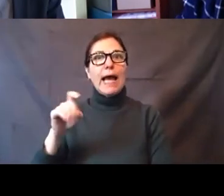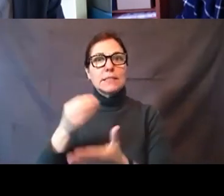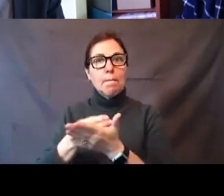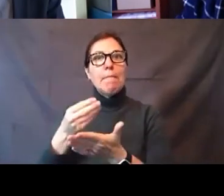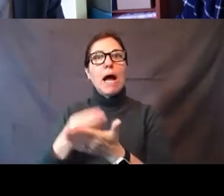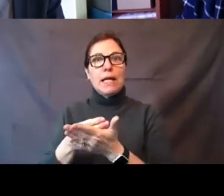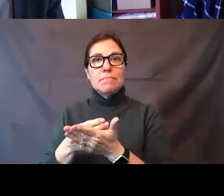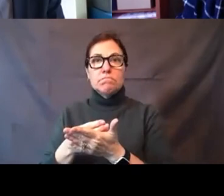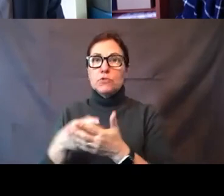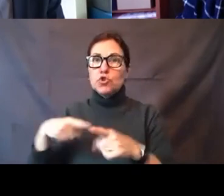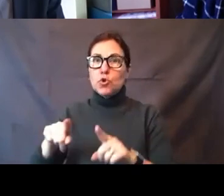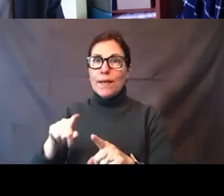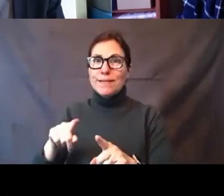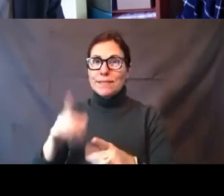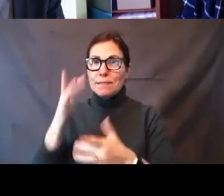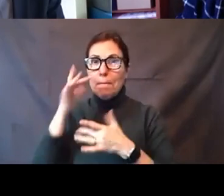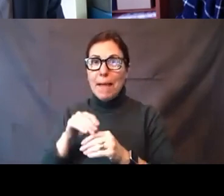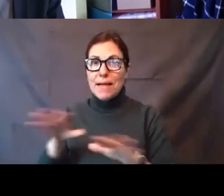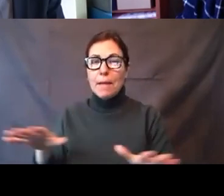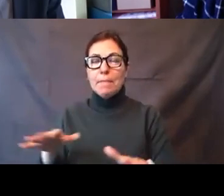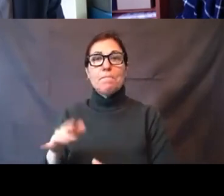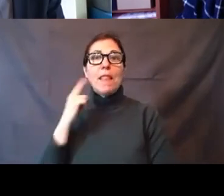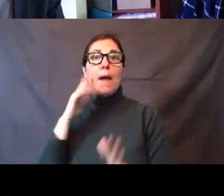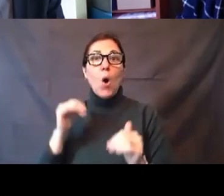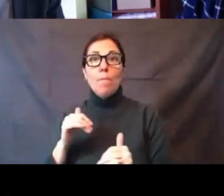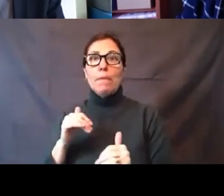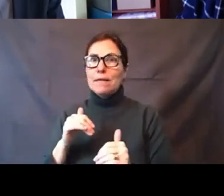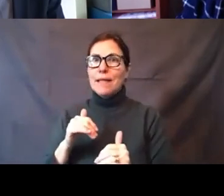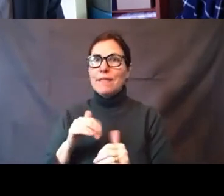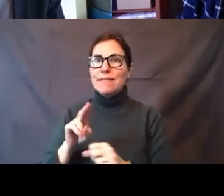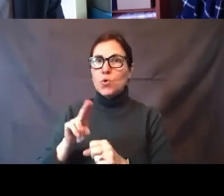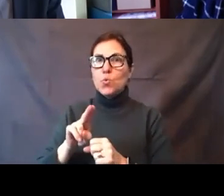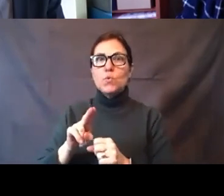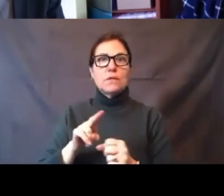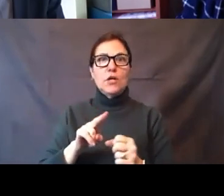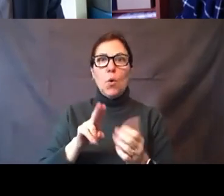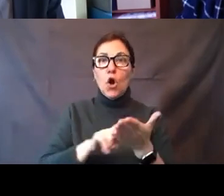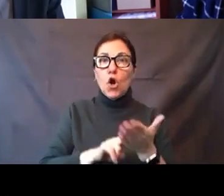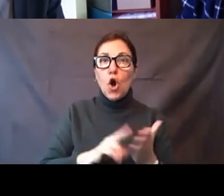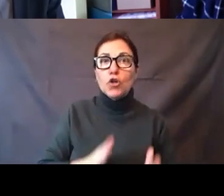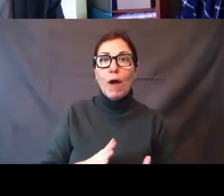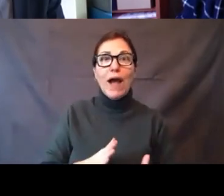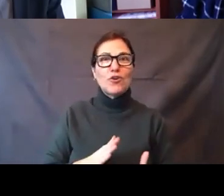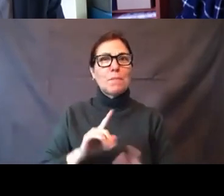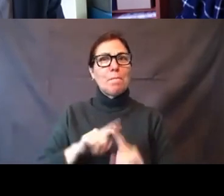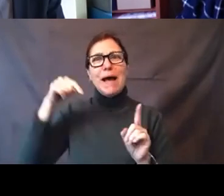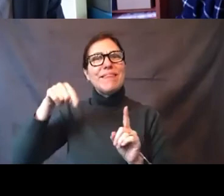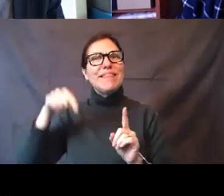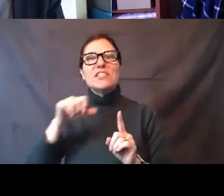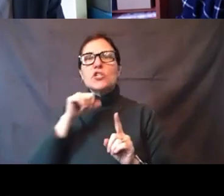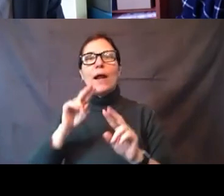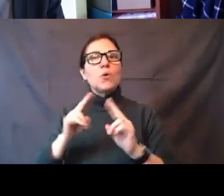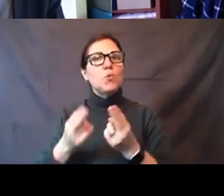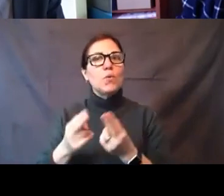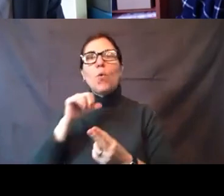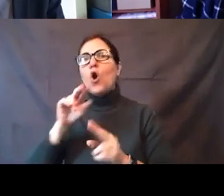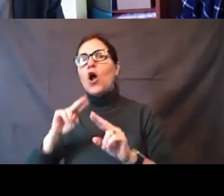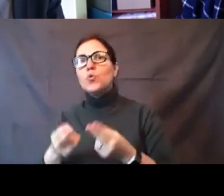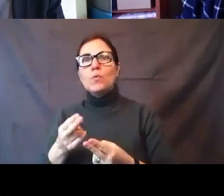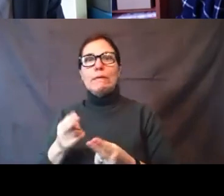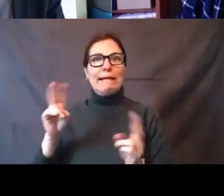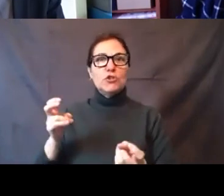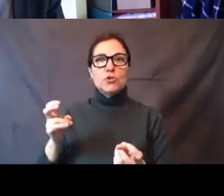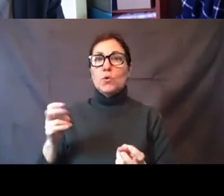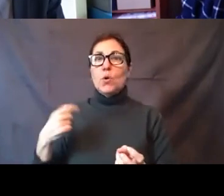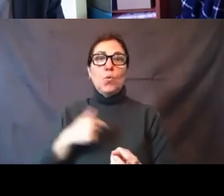our contractors on these projects, but this is not a union or non-union issue. It's a situation where we cannot allow developers